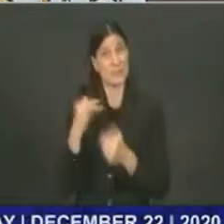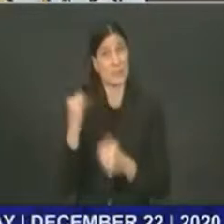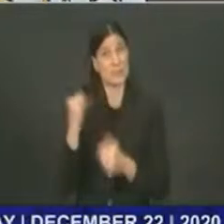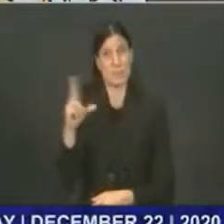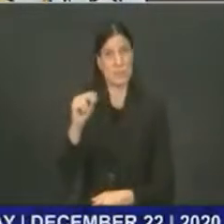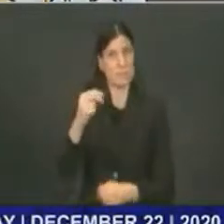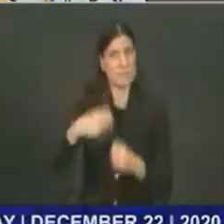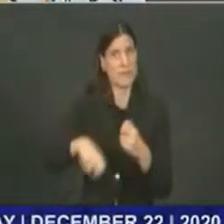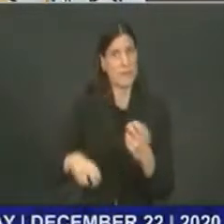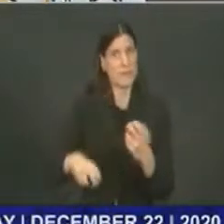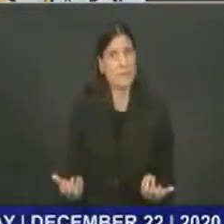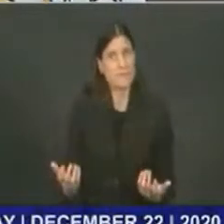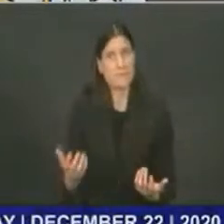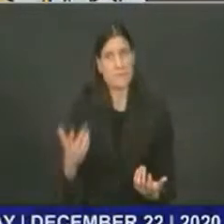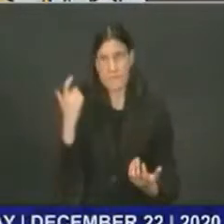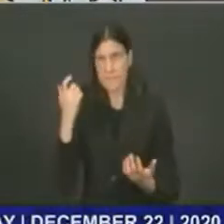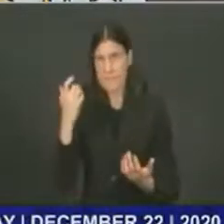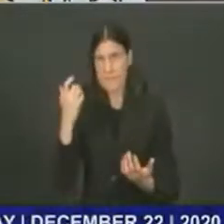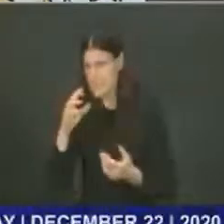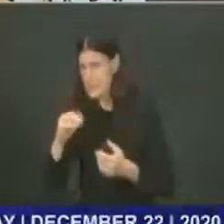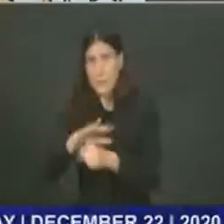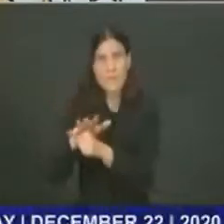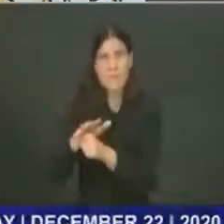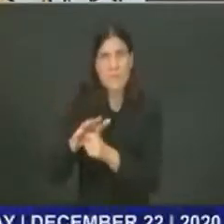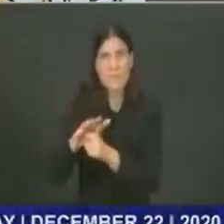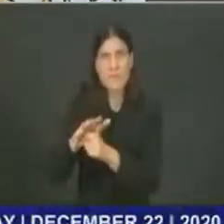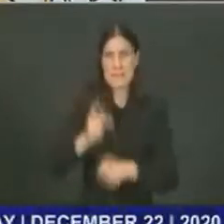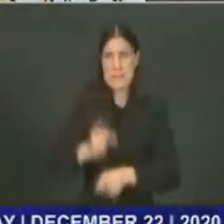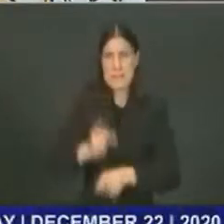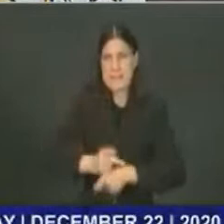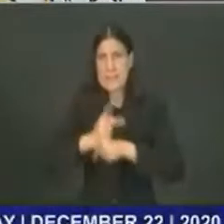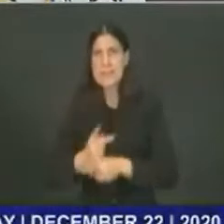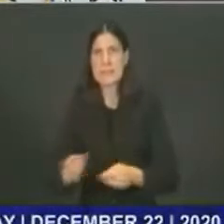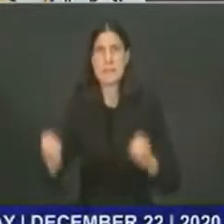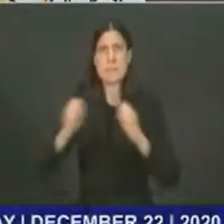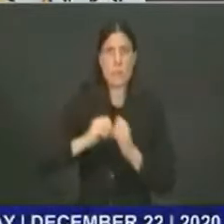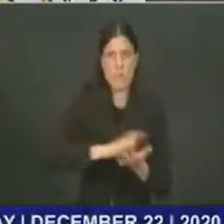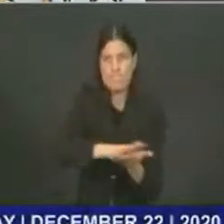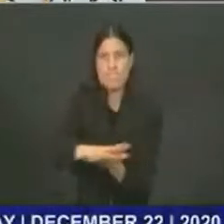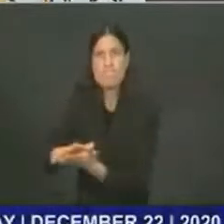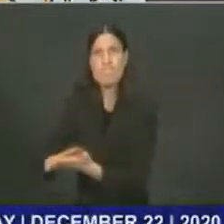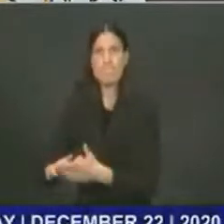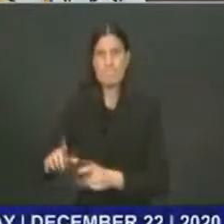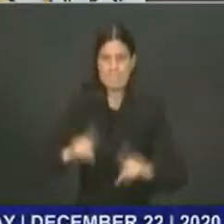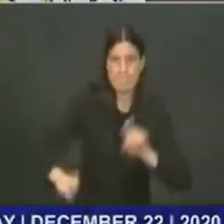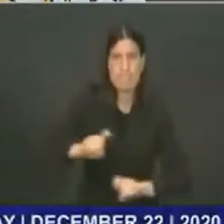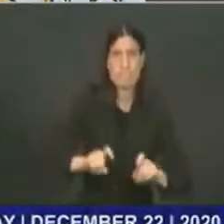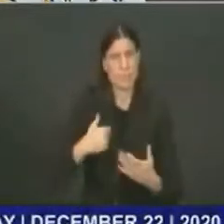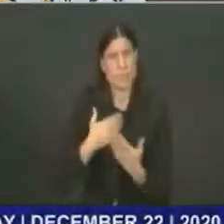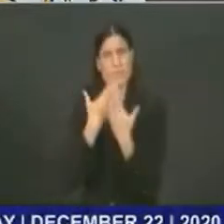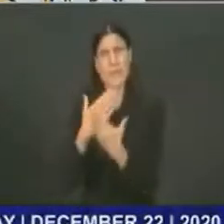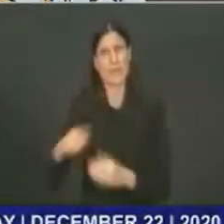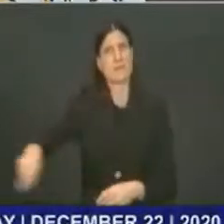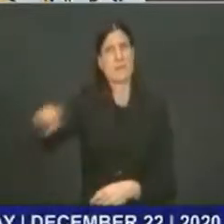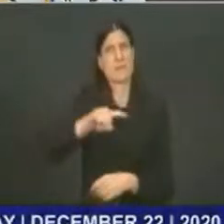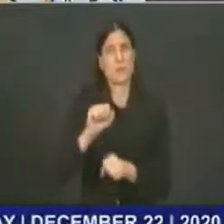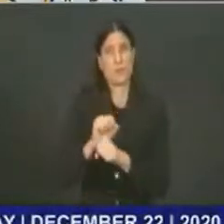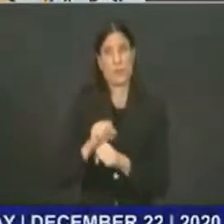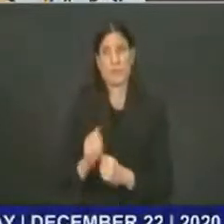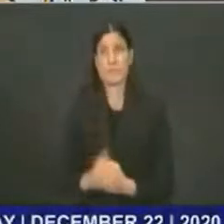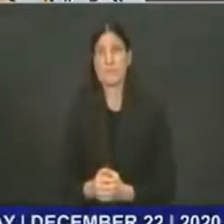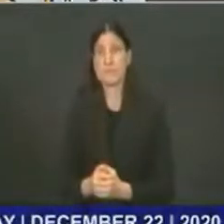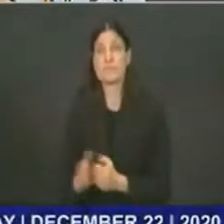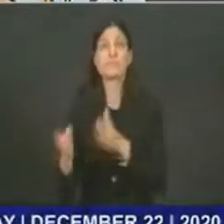indescribably difficult. The teams at Commerce, they don't get a ton of credit. They have been